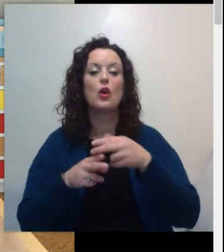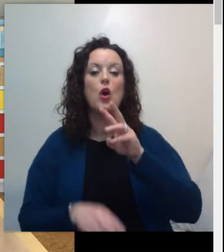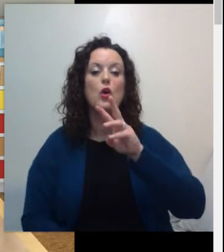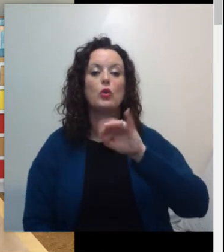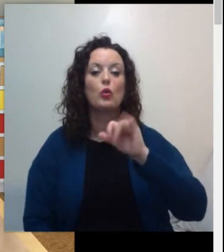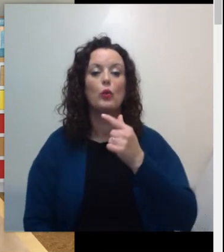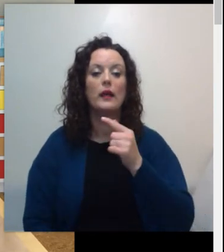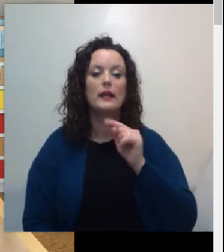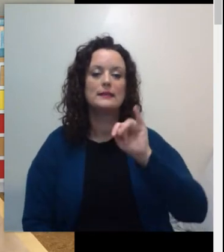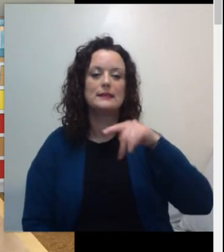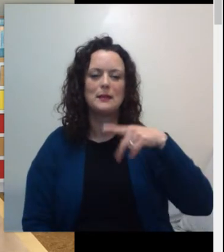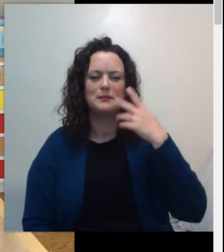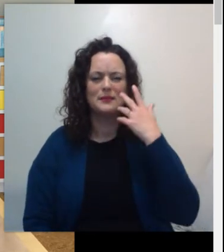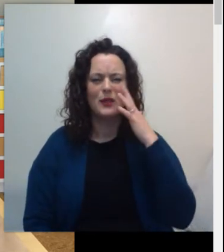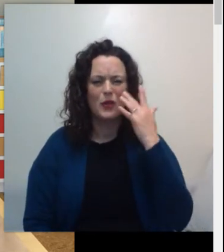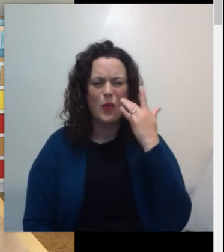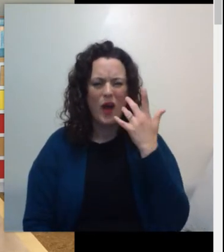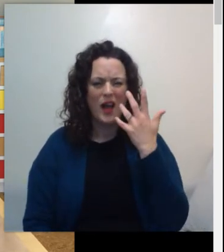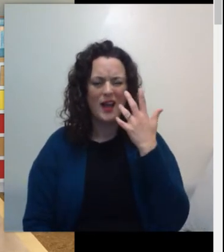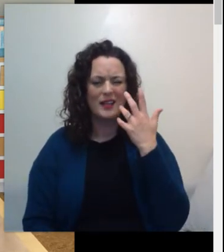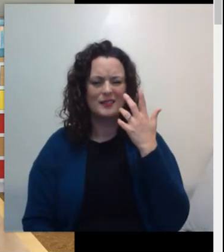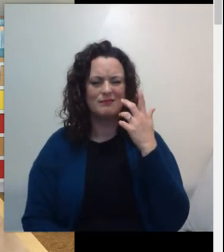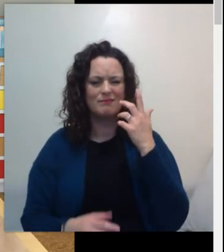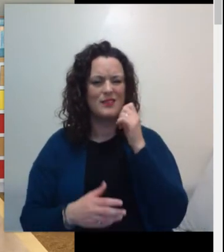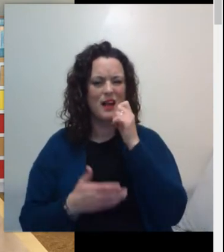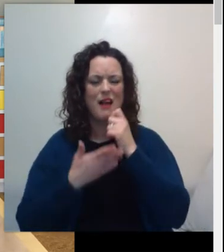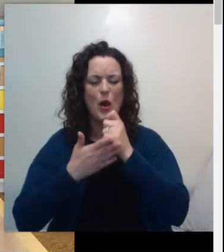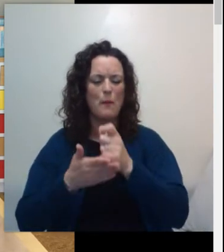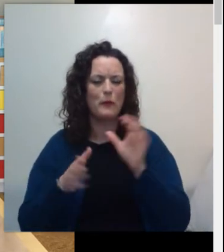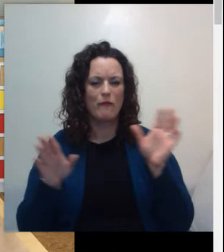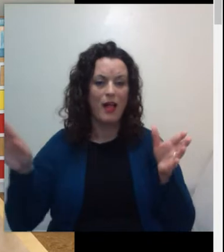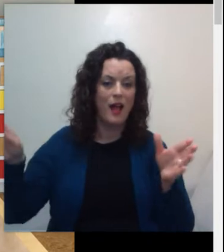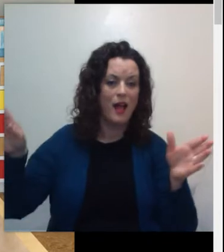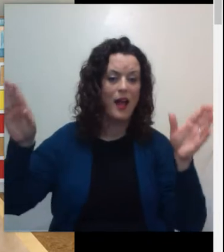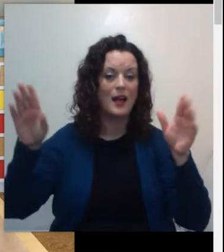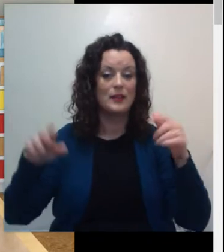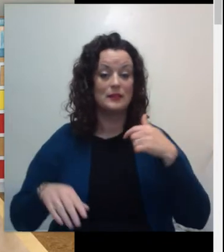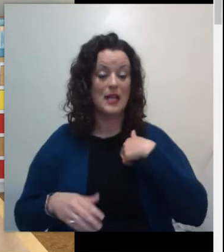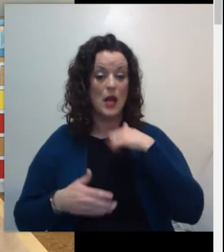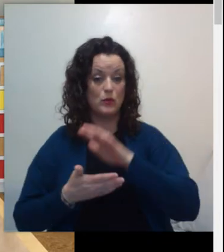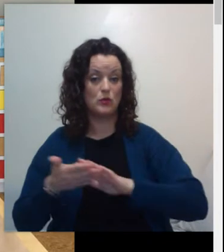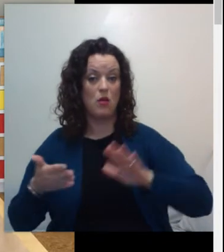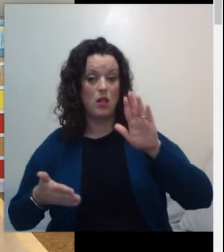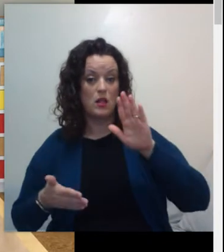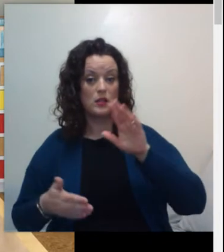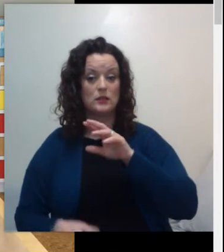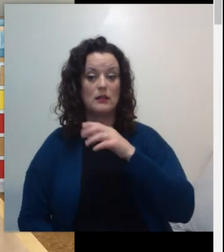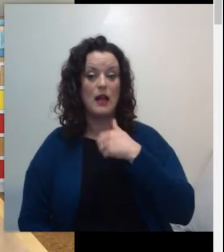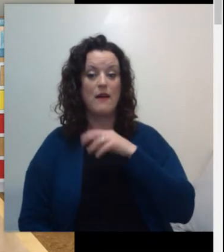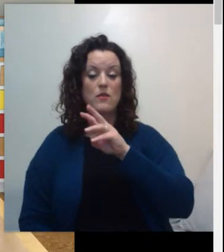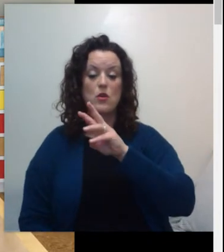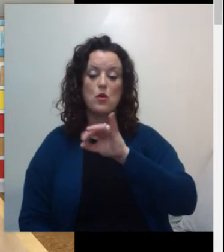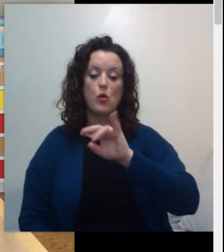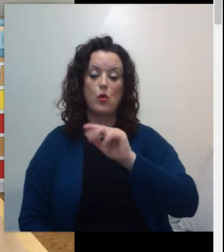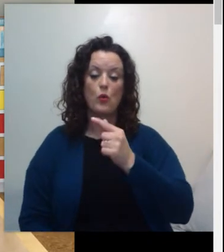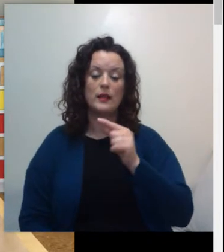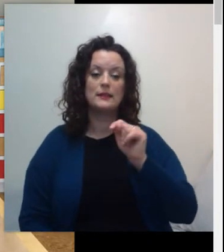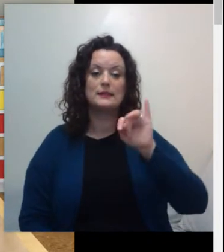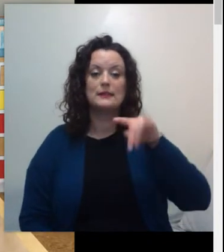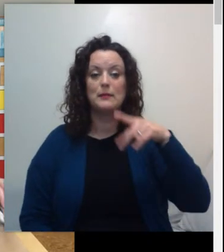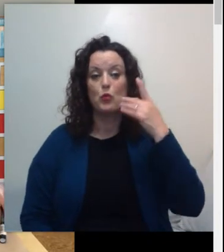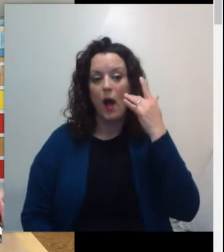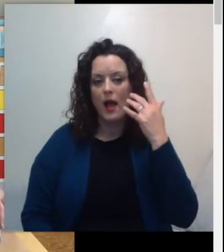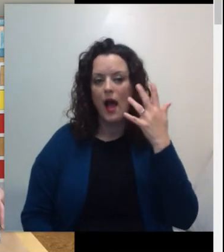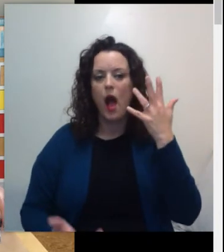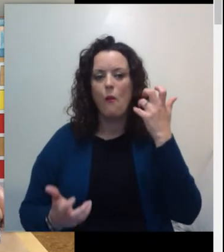college, I pretty much only wore wingtips. That is another way that I was different than other people